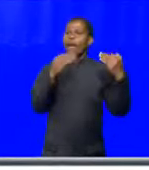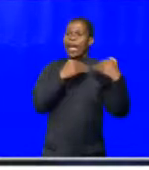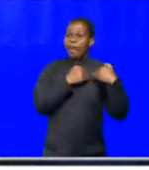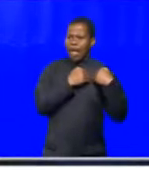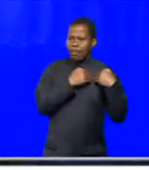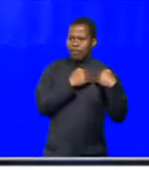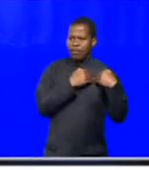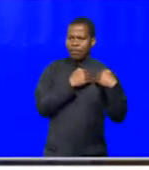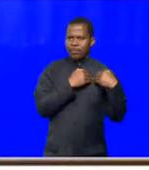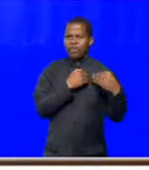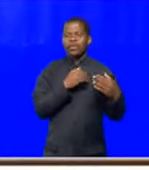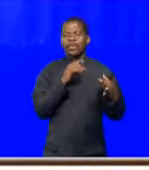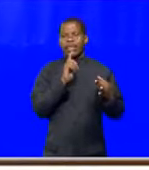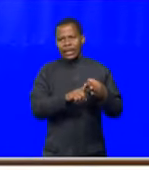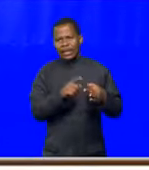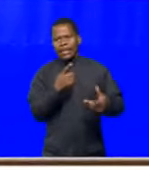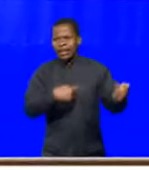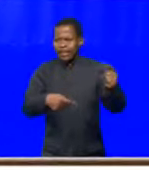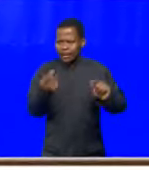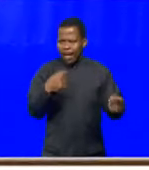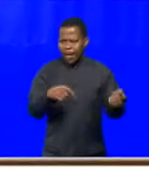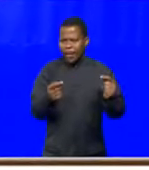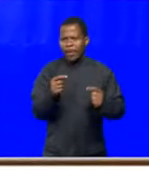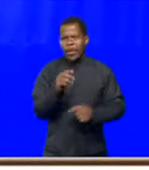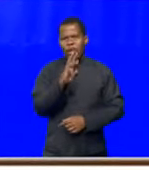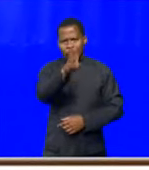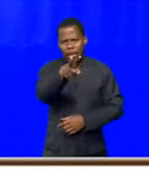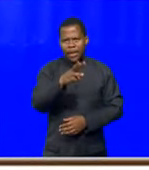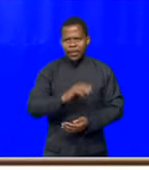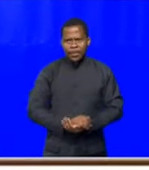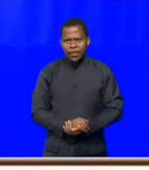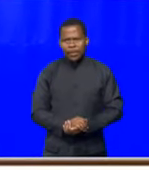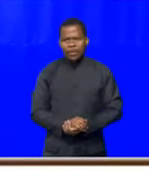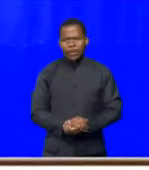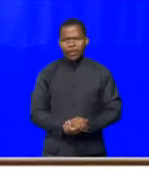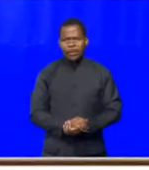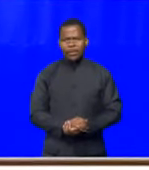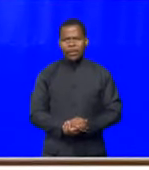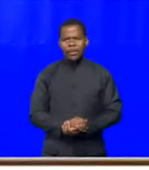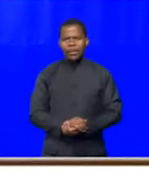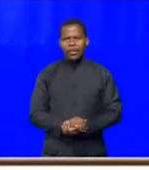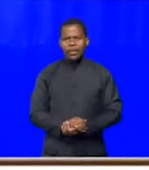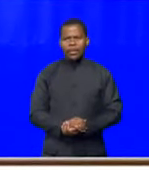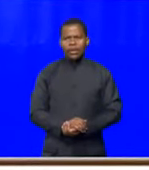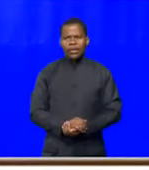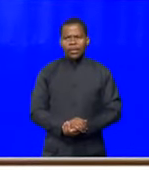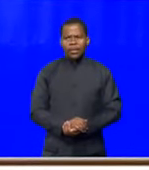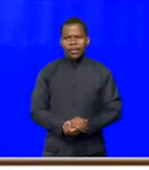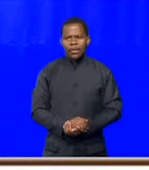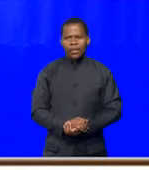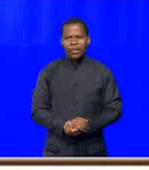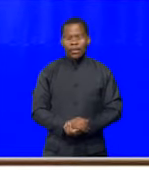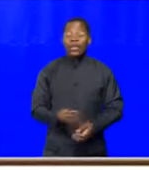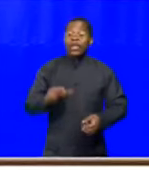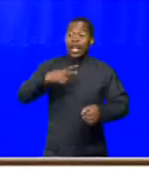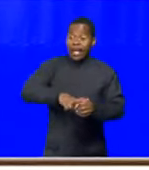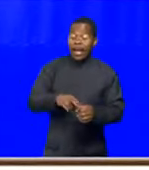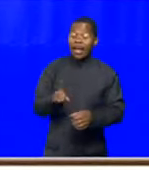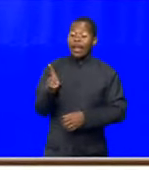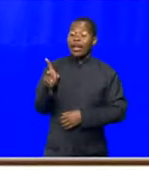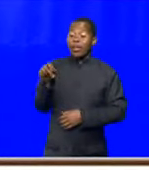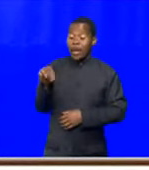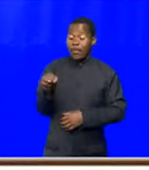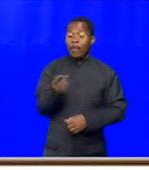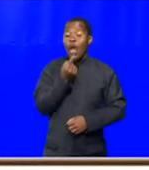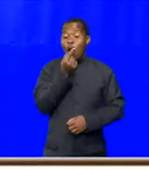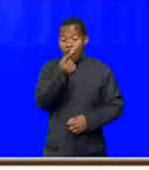security taphinze kukhulunywa ke netekuphepha nje emhlabeni wonke security issues. The Deputy Prime Minister says the